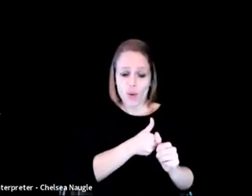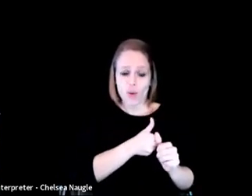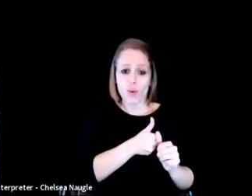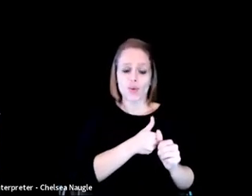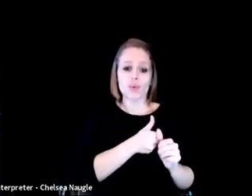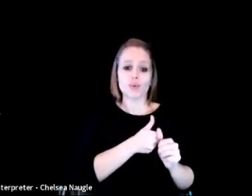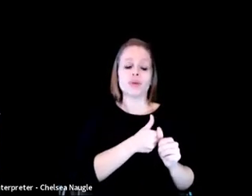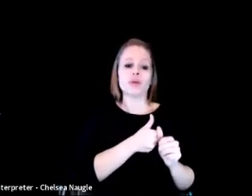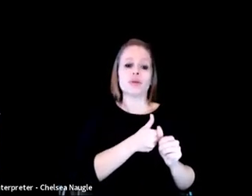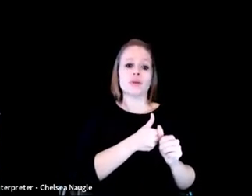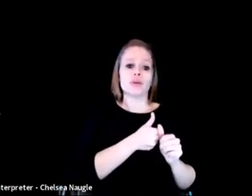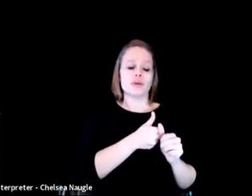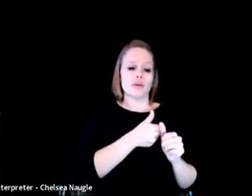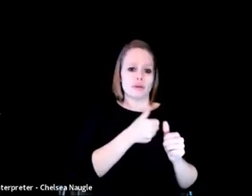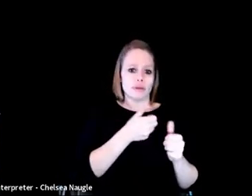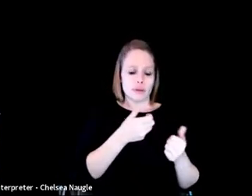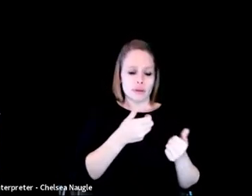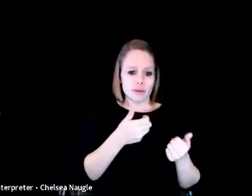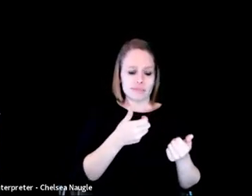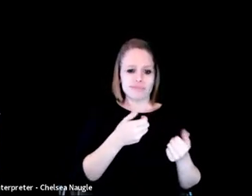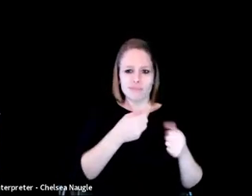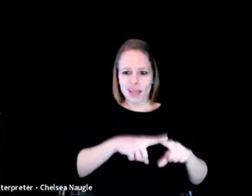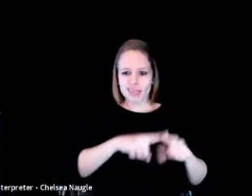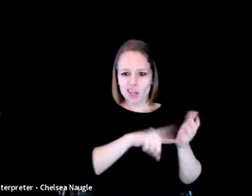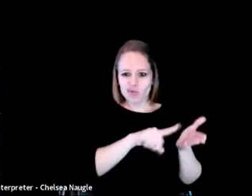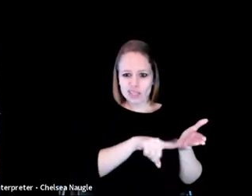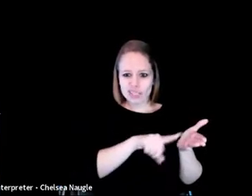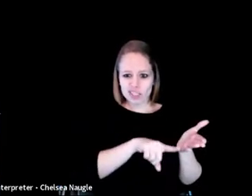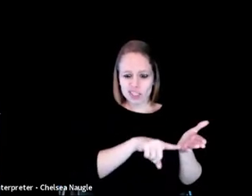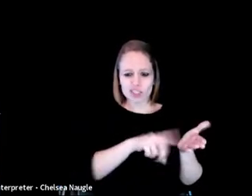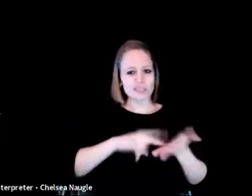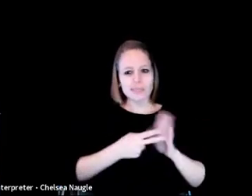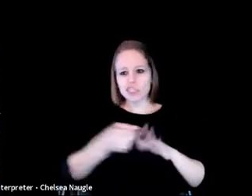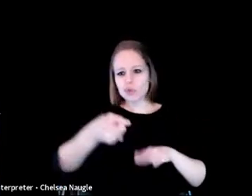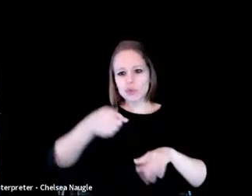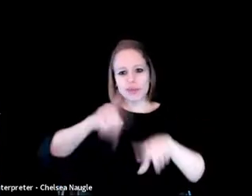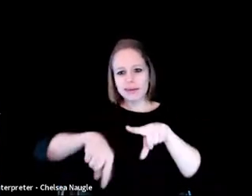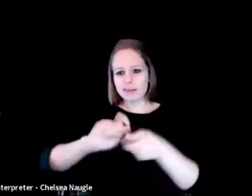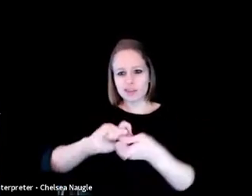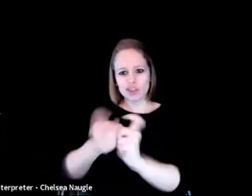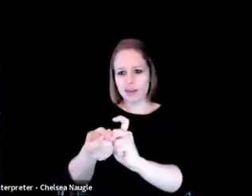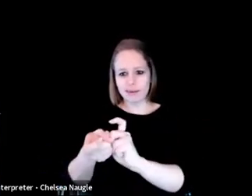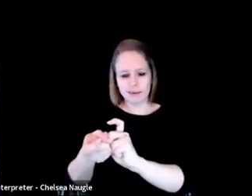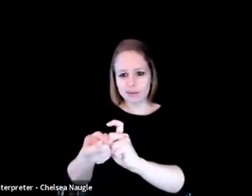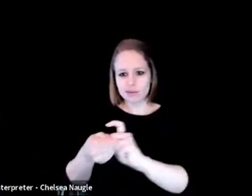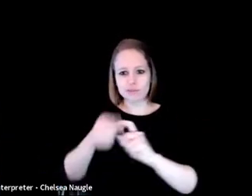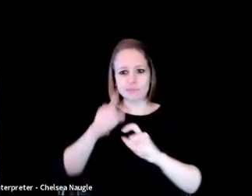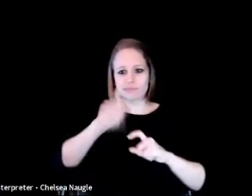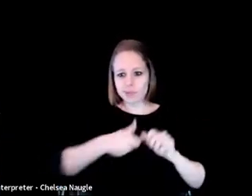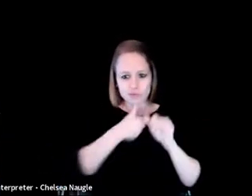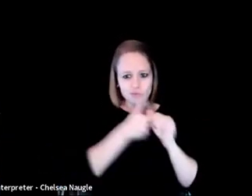the way that it's been shown in research to work, then you can't kind of change the order, change the way you do it.